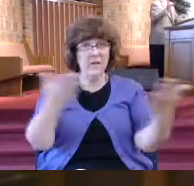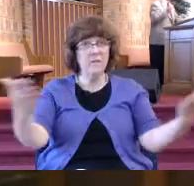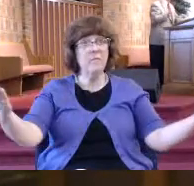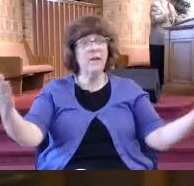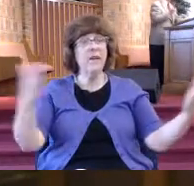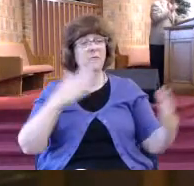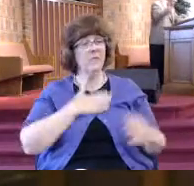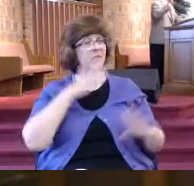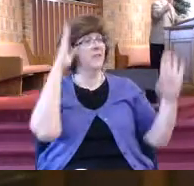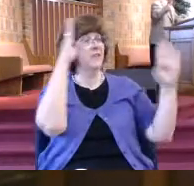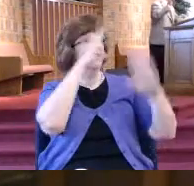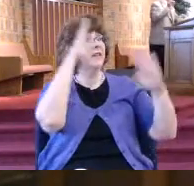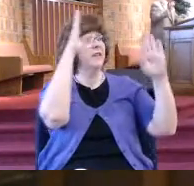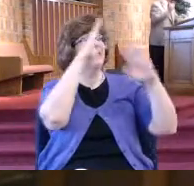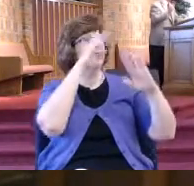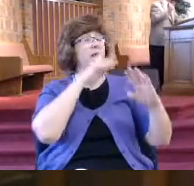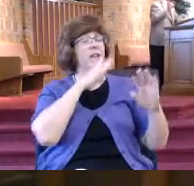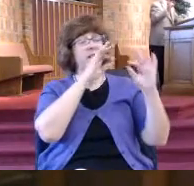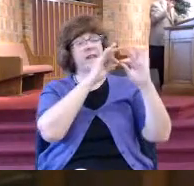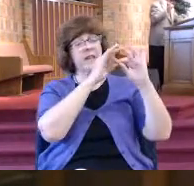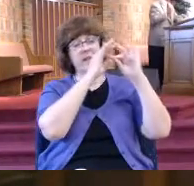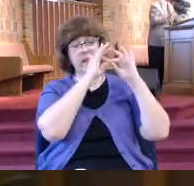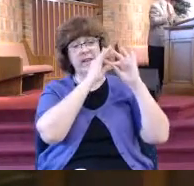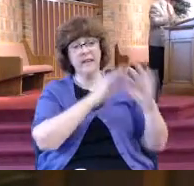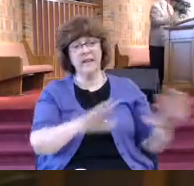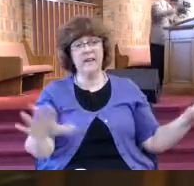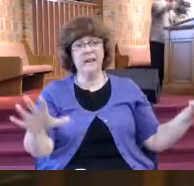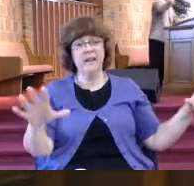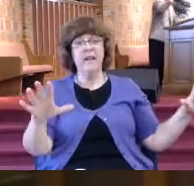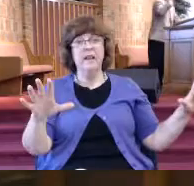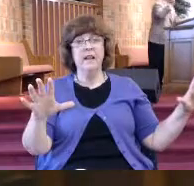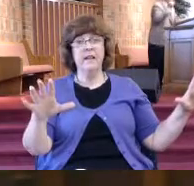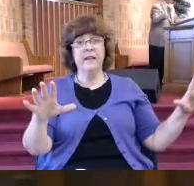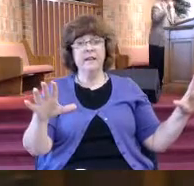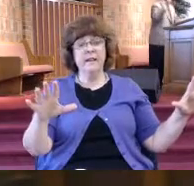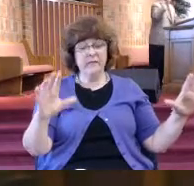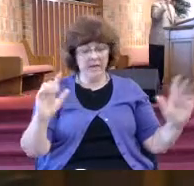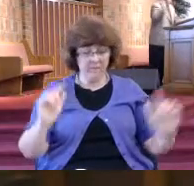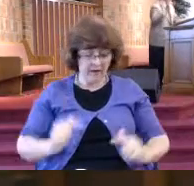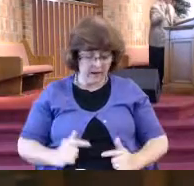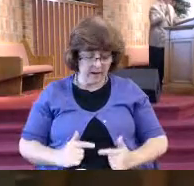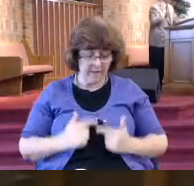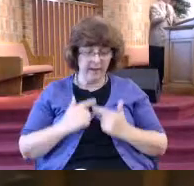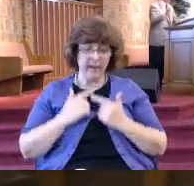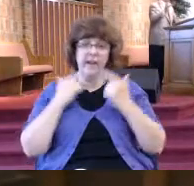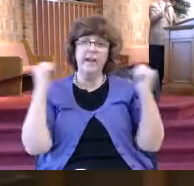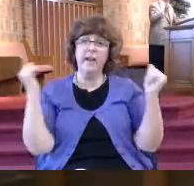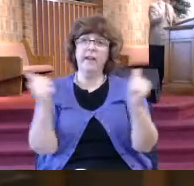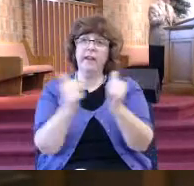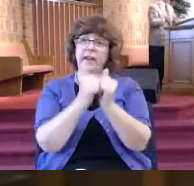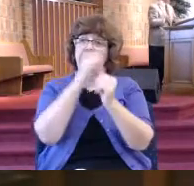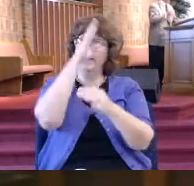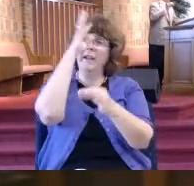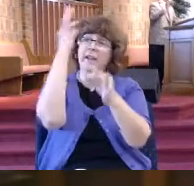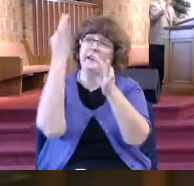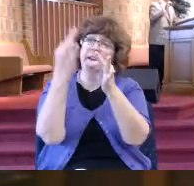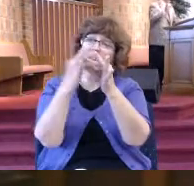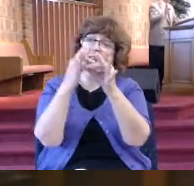all my worry is vain. Living by